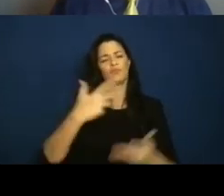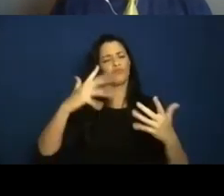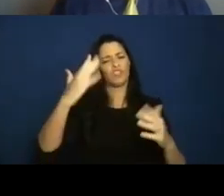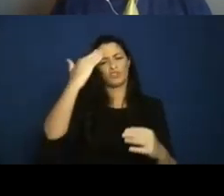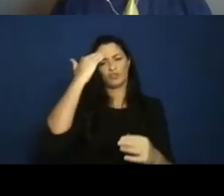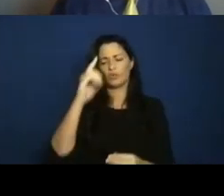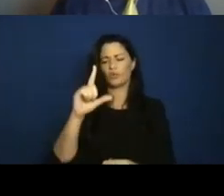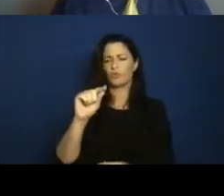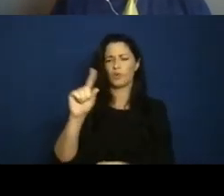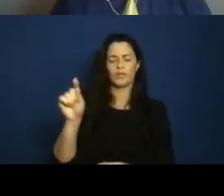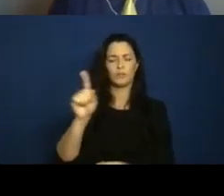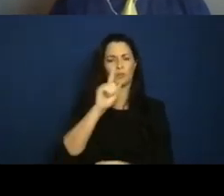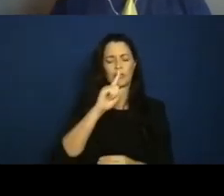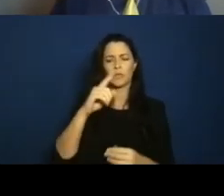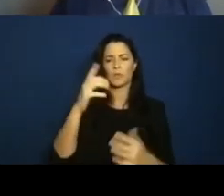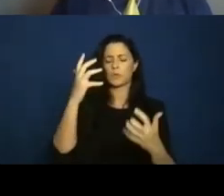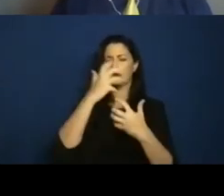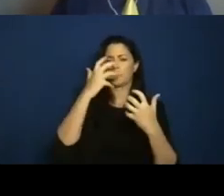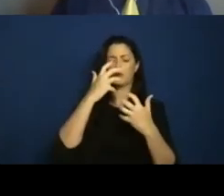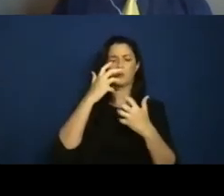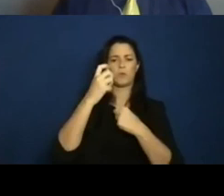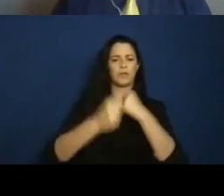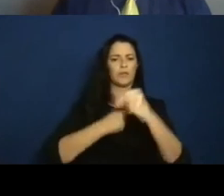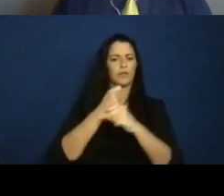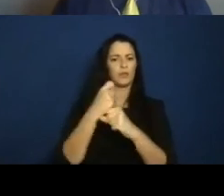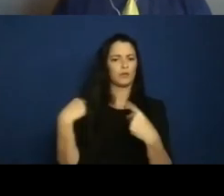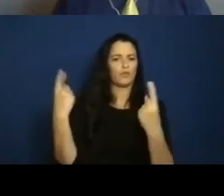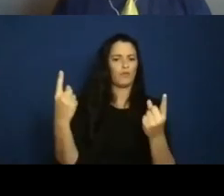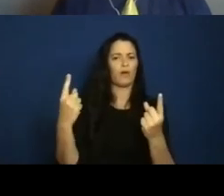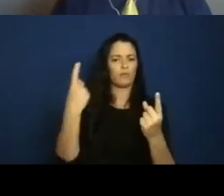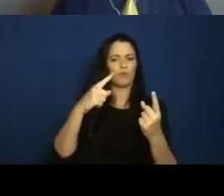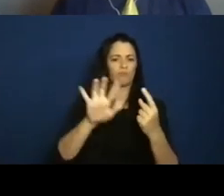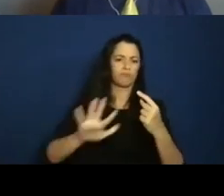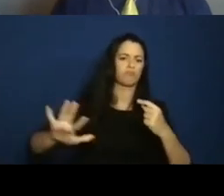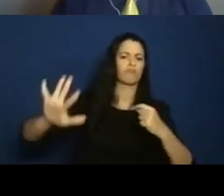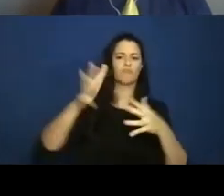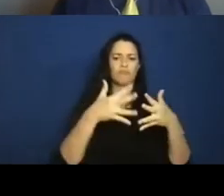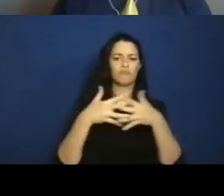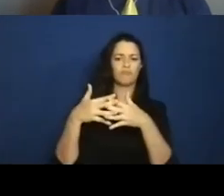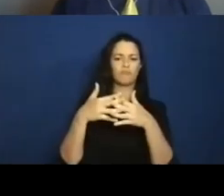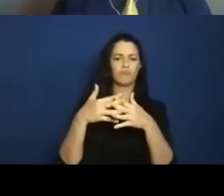us in many, many ways for the country. And so when Fred had